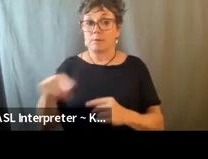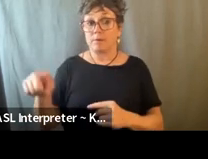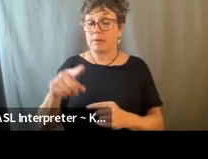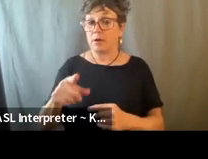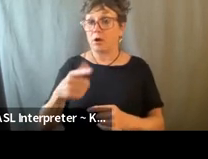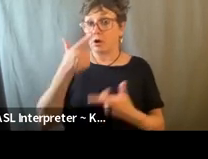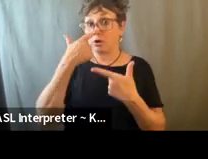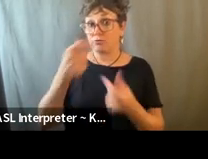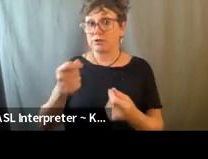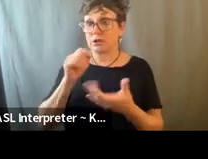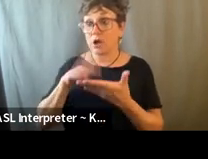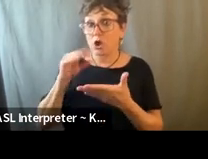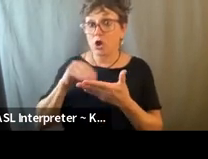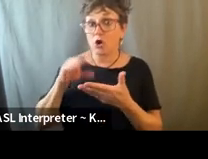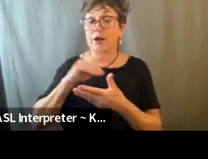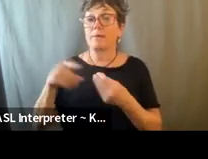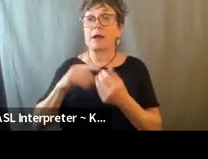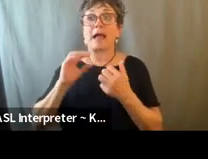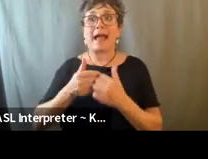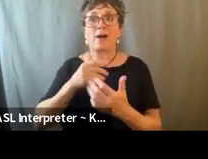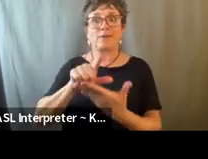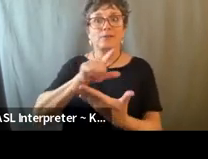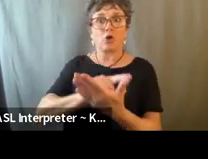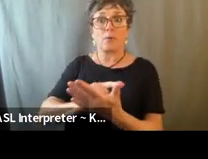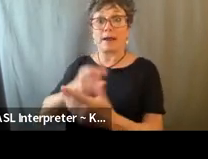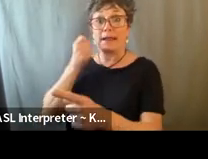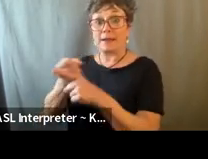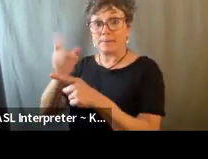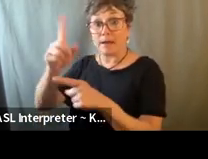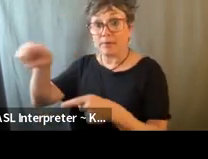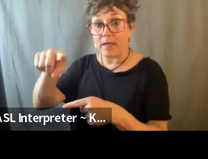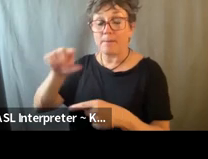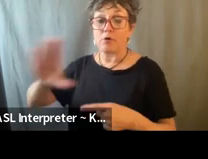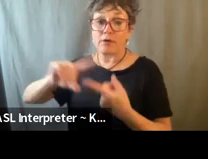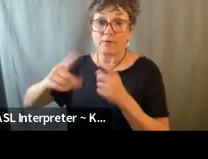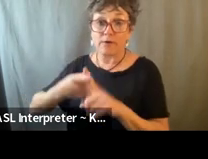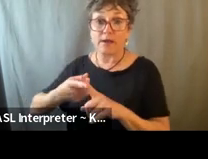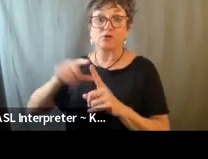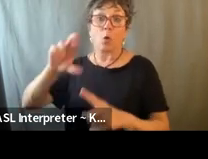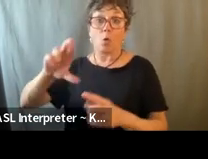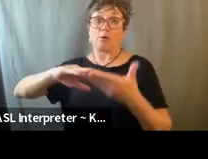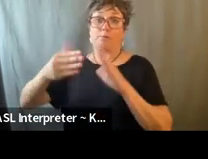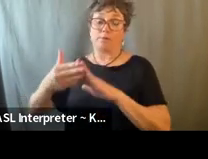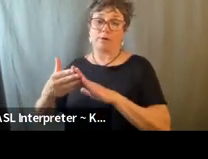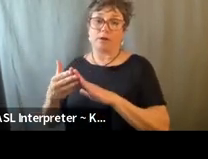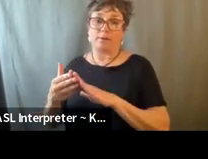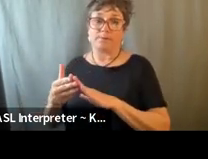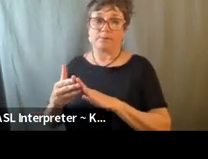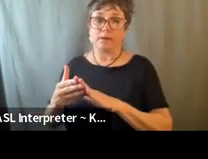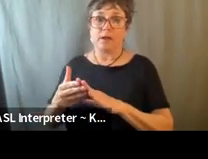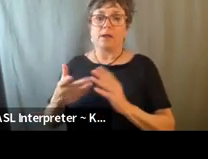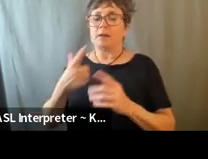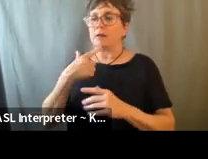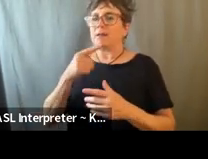knowing about how this impacts them and how it impacts their friends or their community. And that can go a lot longer than saying, here's all